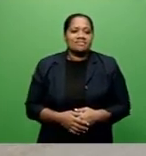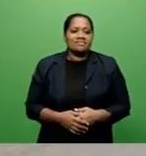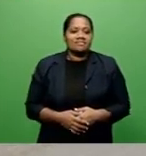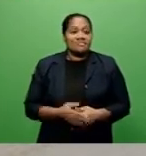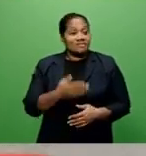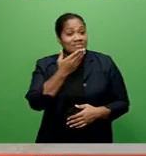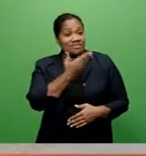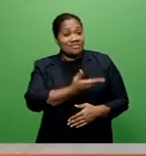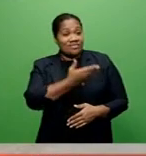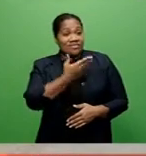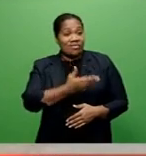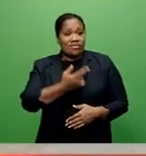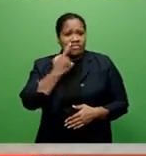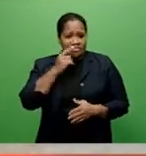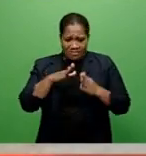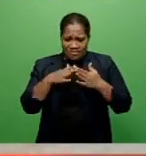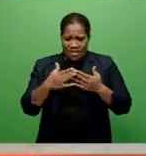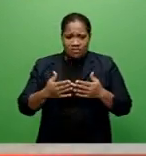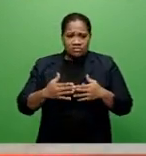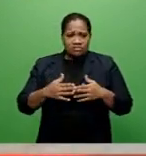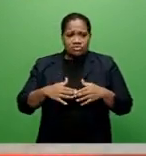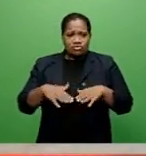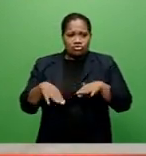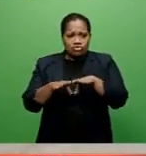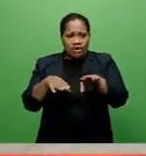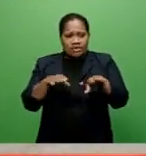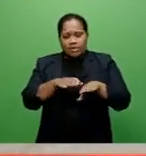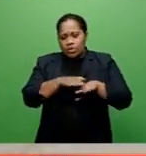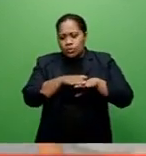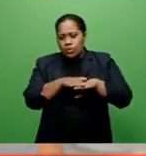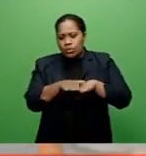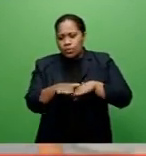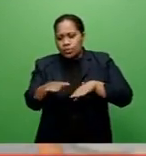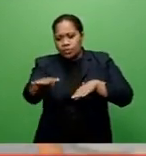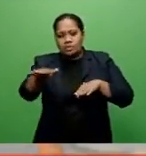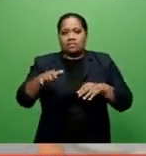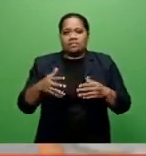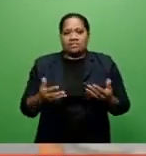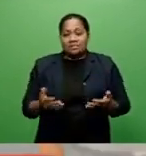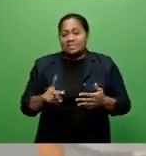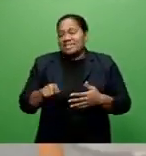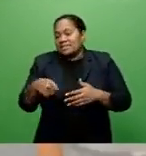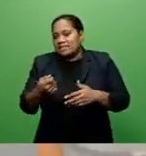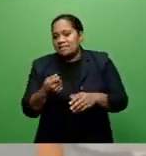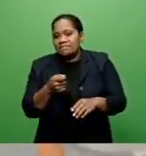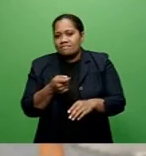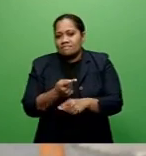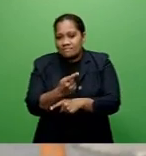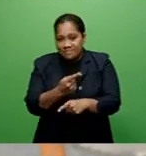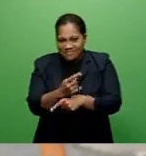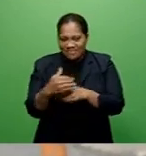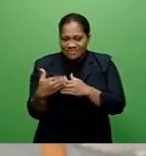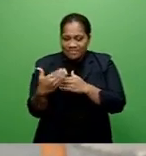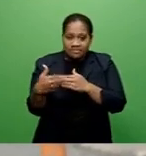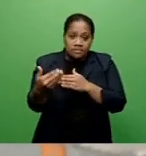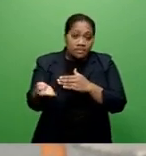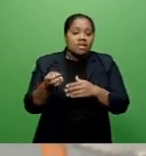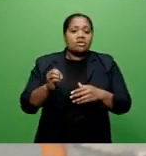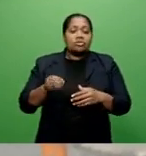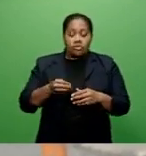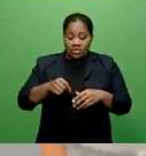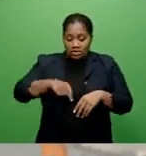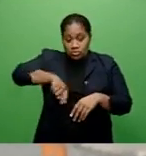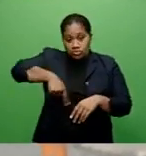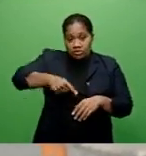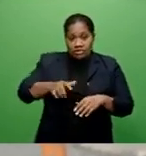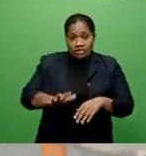The smooth flow of traffic may seem unusual over the next few weeks, as commuters in various roads in the greater Suva area